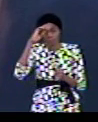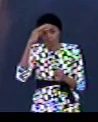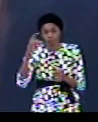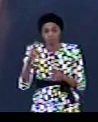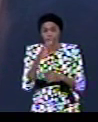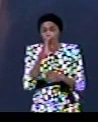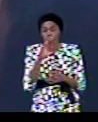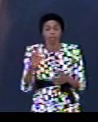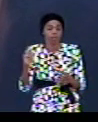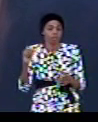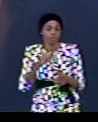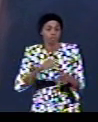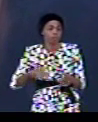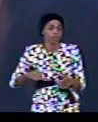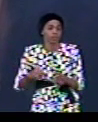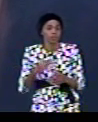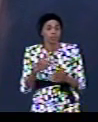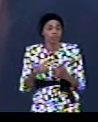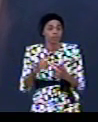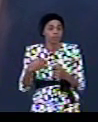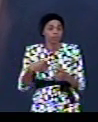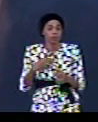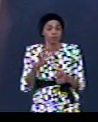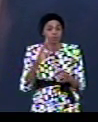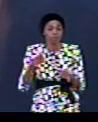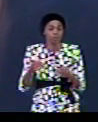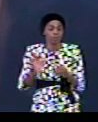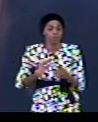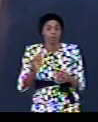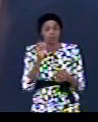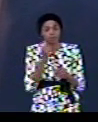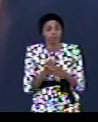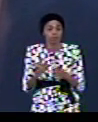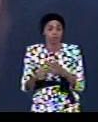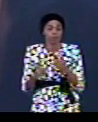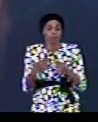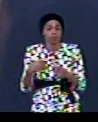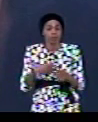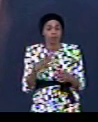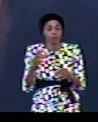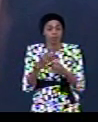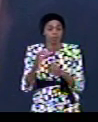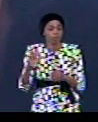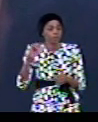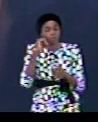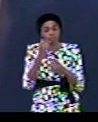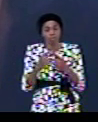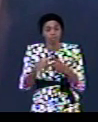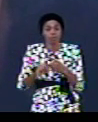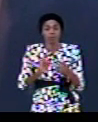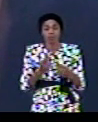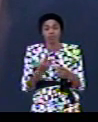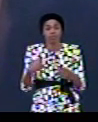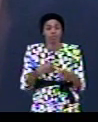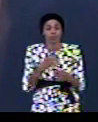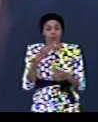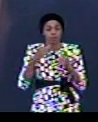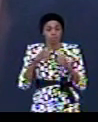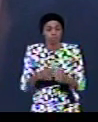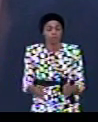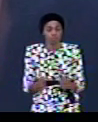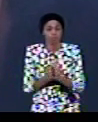circumcised, then will we give our daughters unto you, and we will take your daughters to us, and we will dwell with